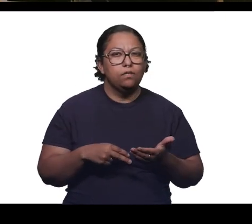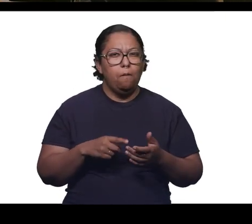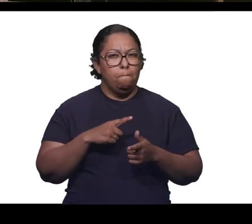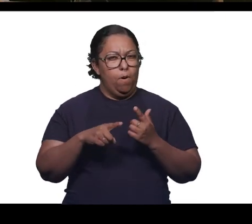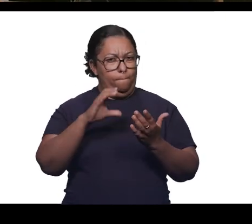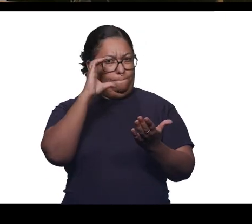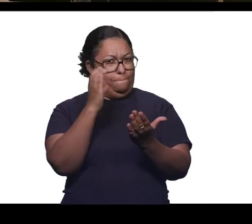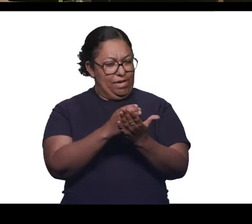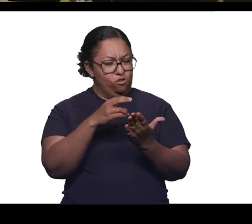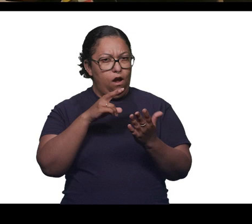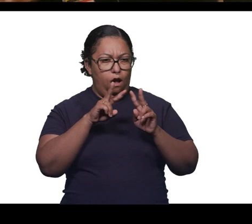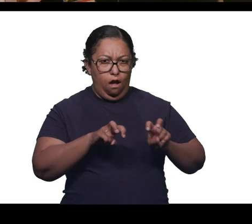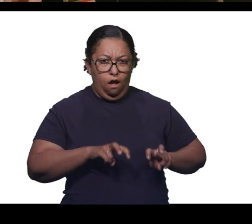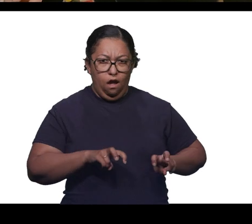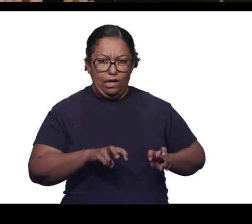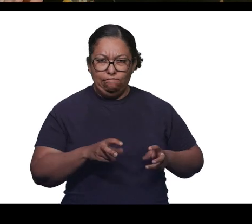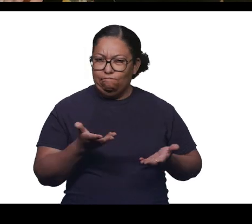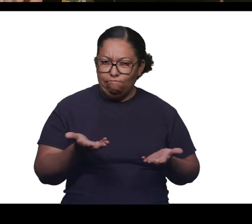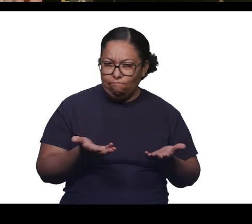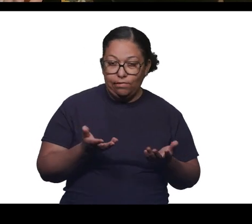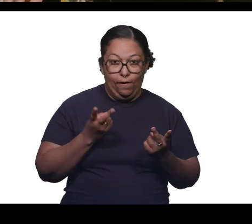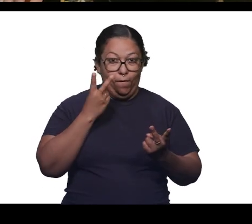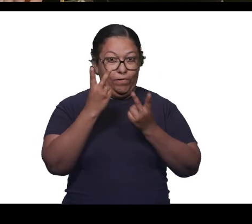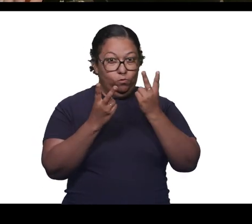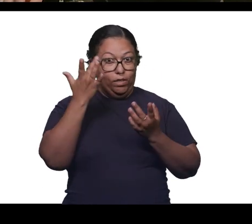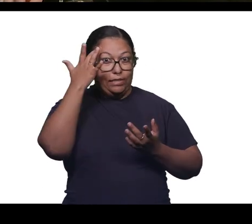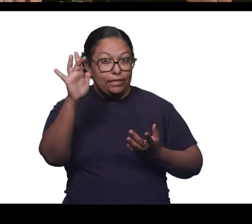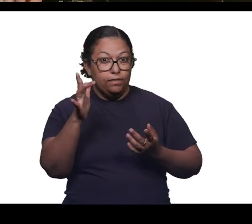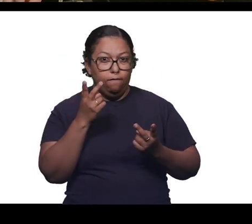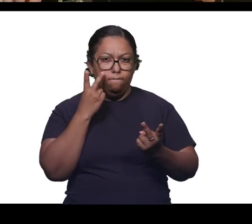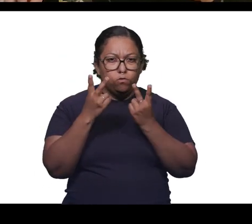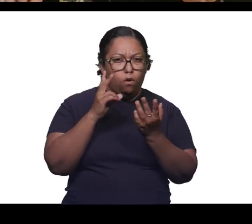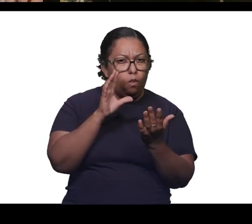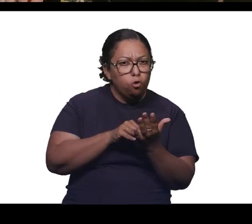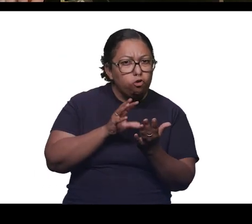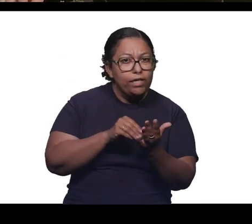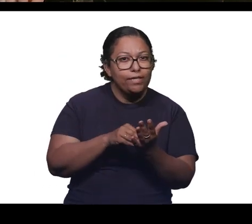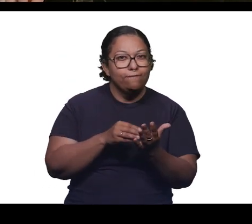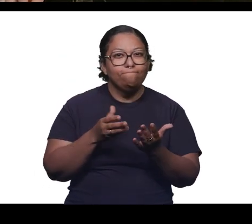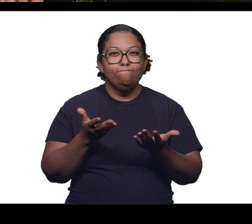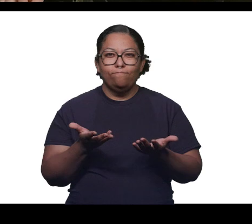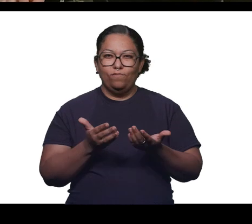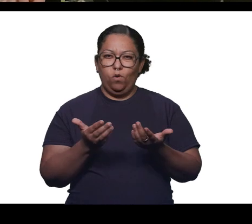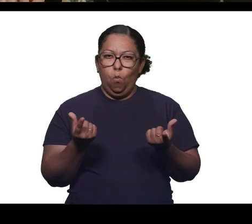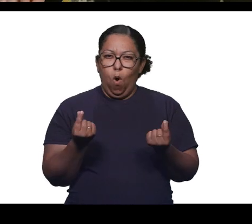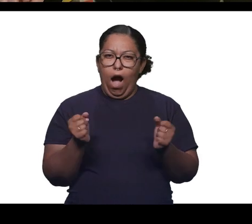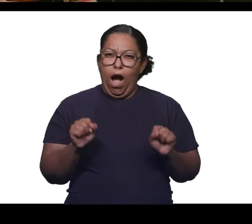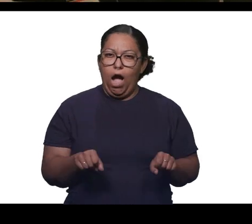and that visual intelligence, that visual learning. So what can we do during story time to really support